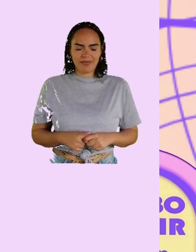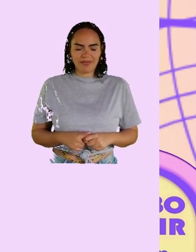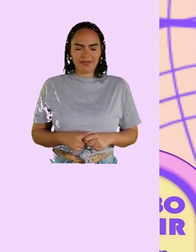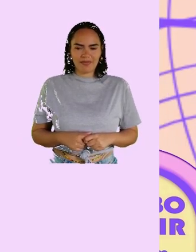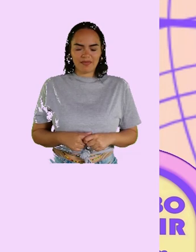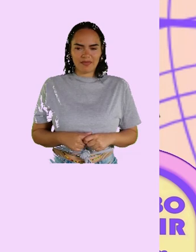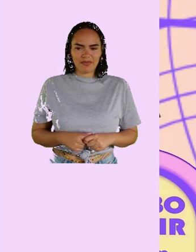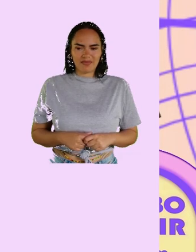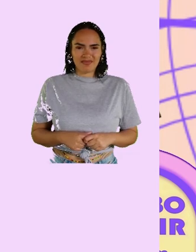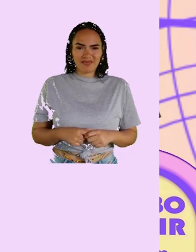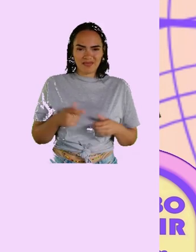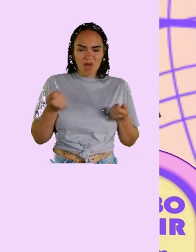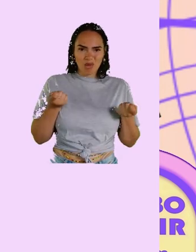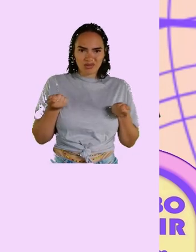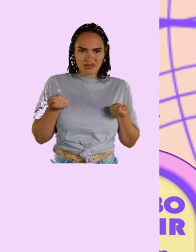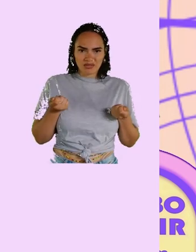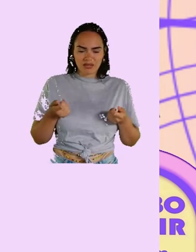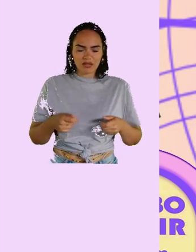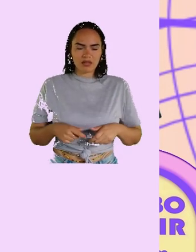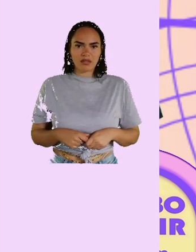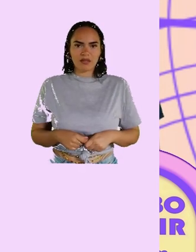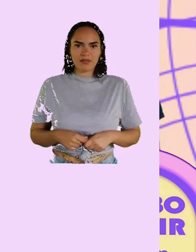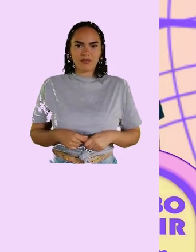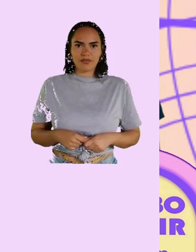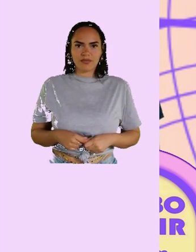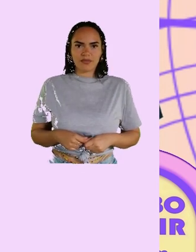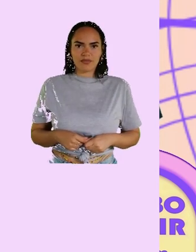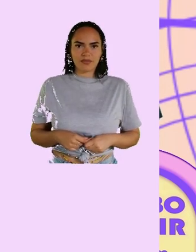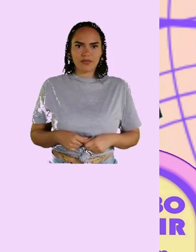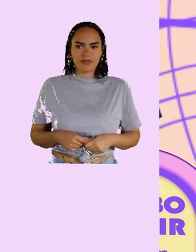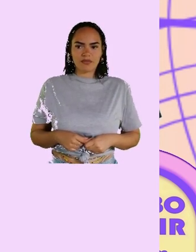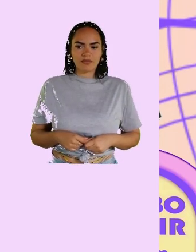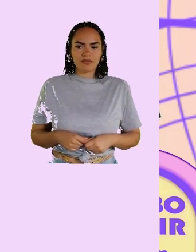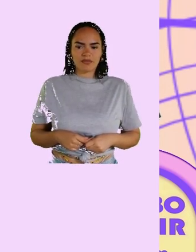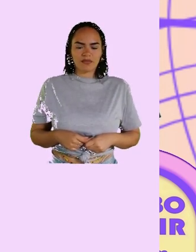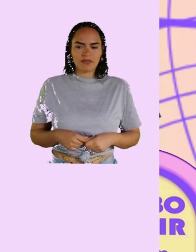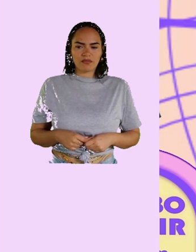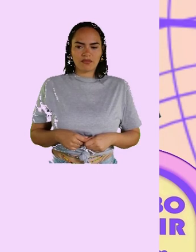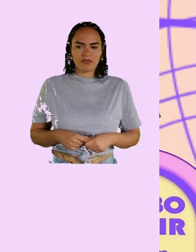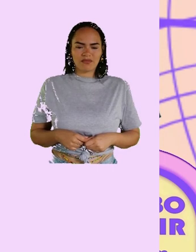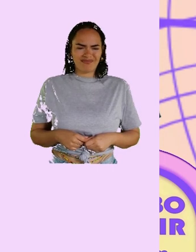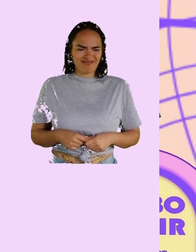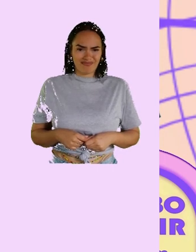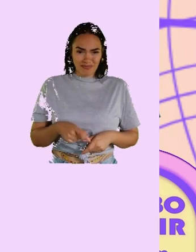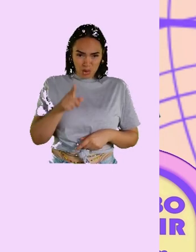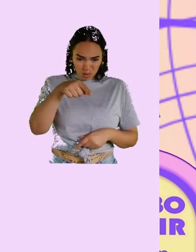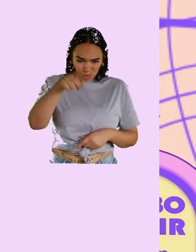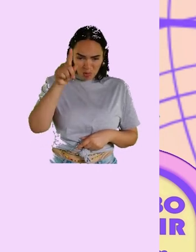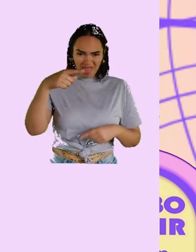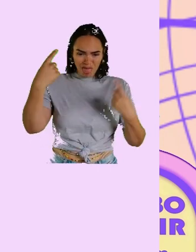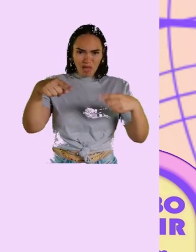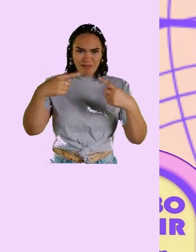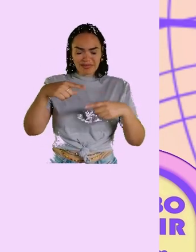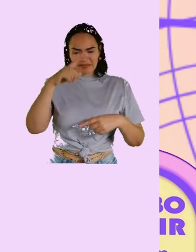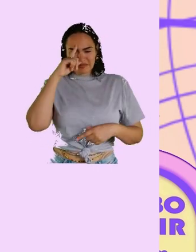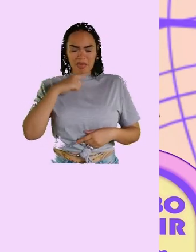Hater. Host. Why do you believe that you are the real Samiir? What gives you the authority to